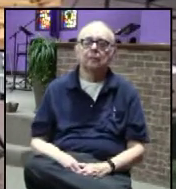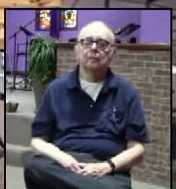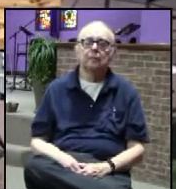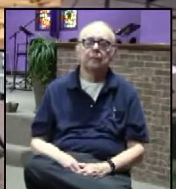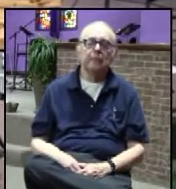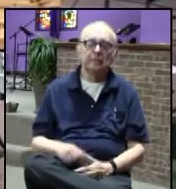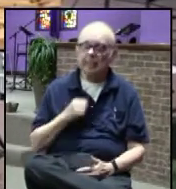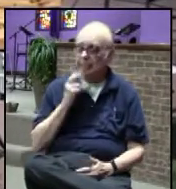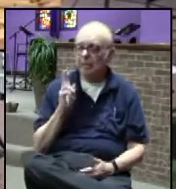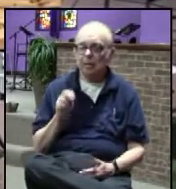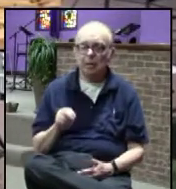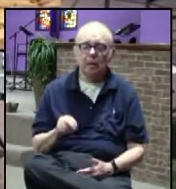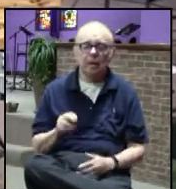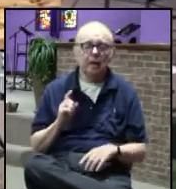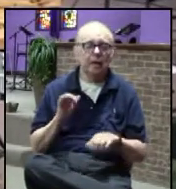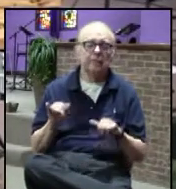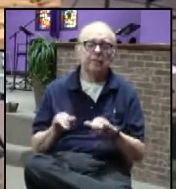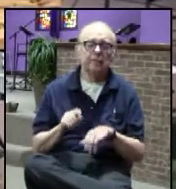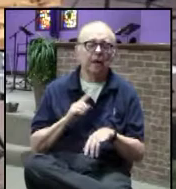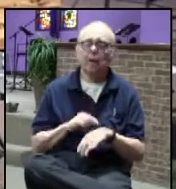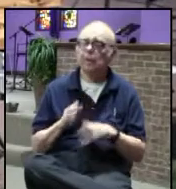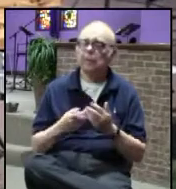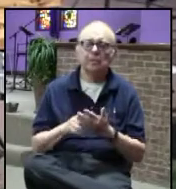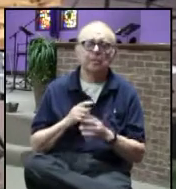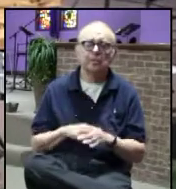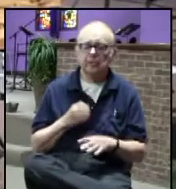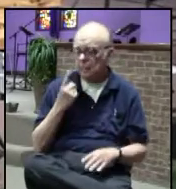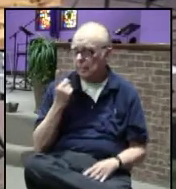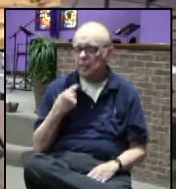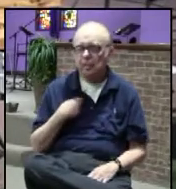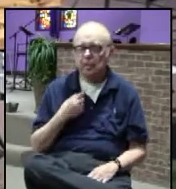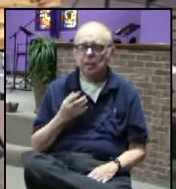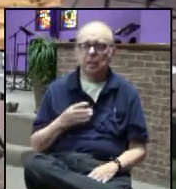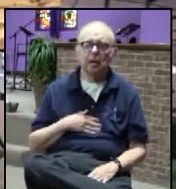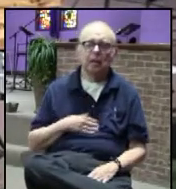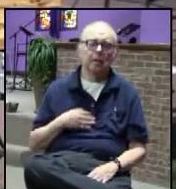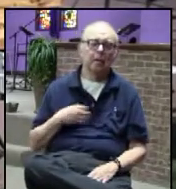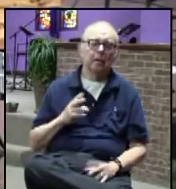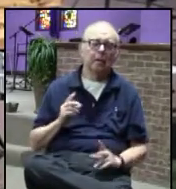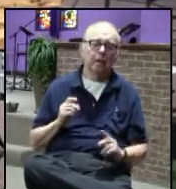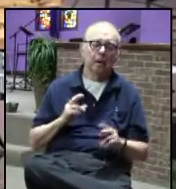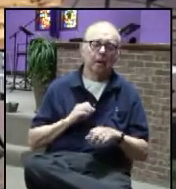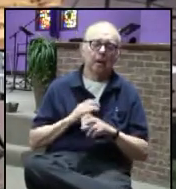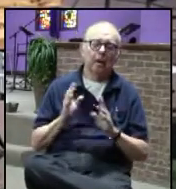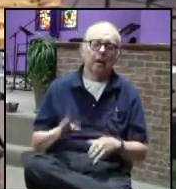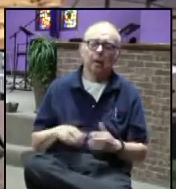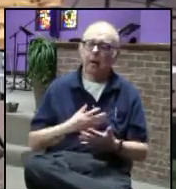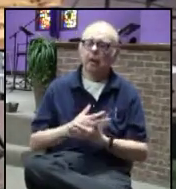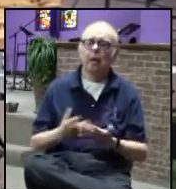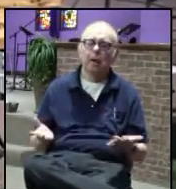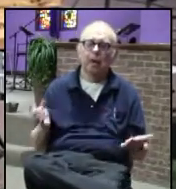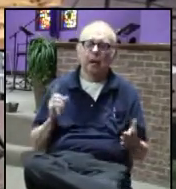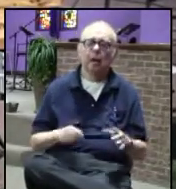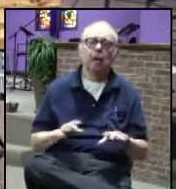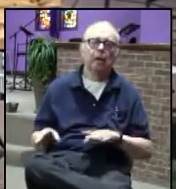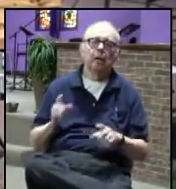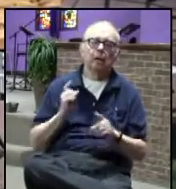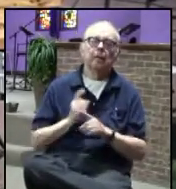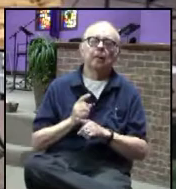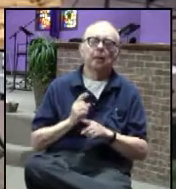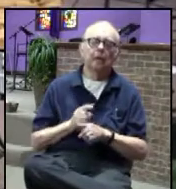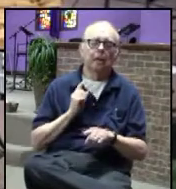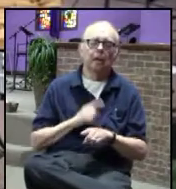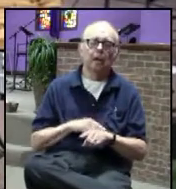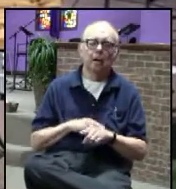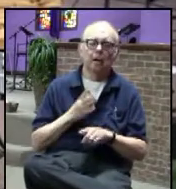It doesn't have to be at a standard time all of the time. Well, you don't understand. My personal trainer tells me that everything that I do has to be done at the right appropriate